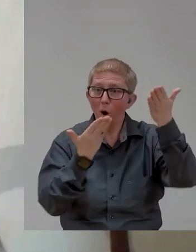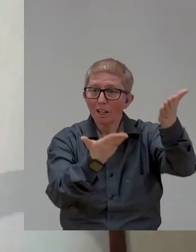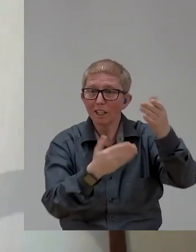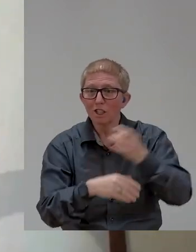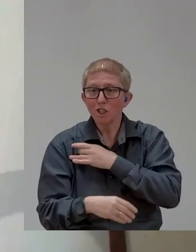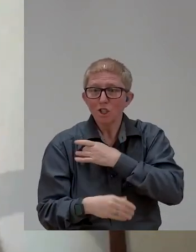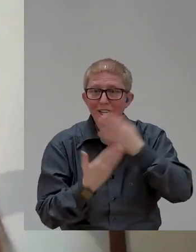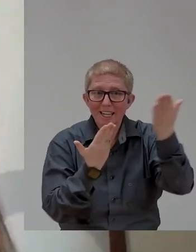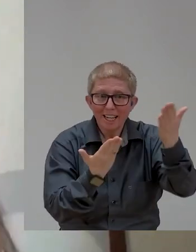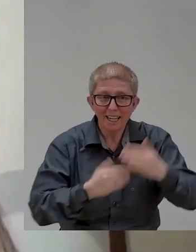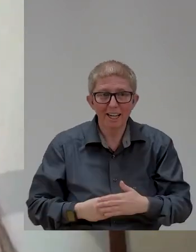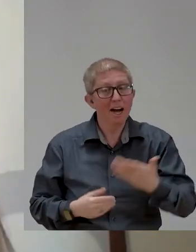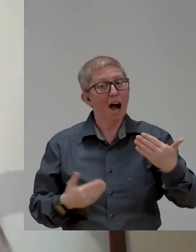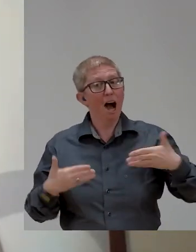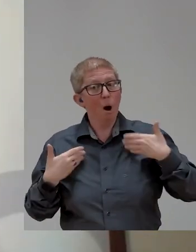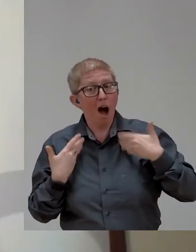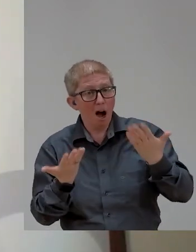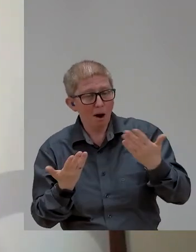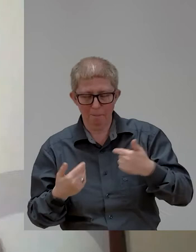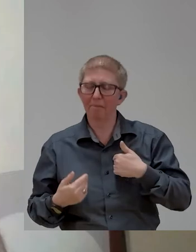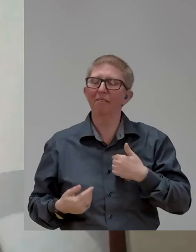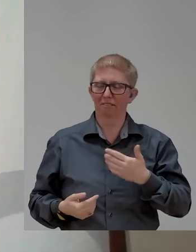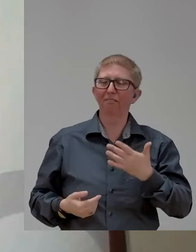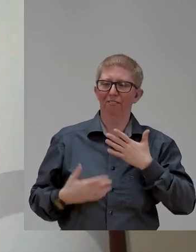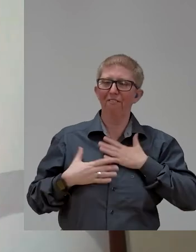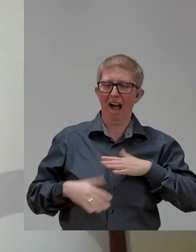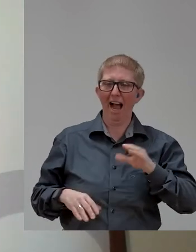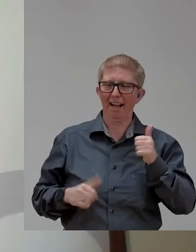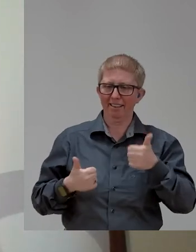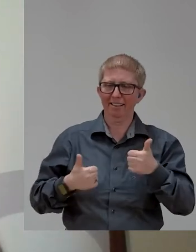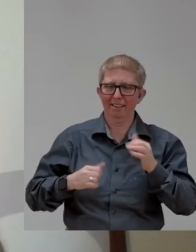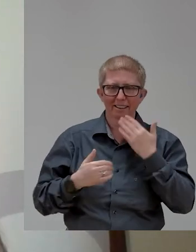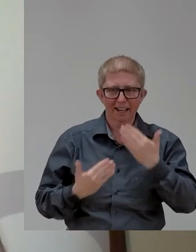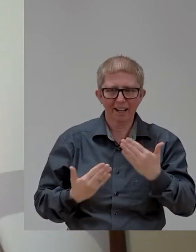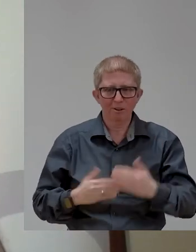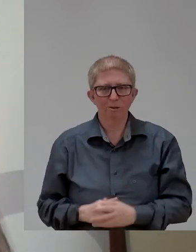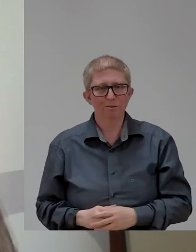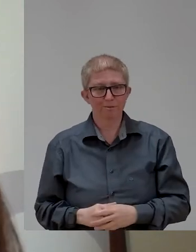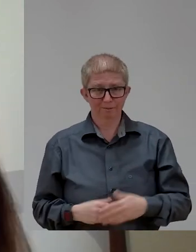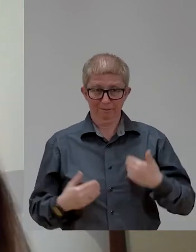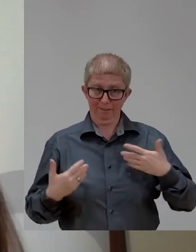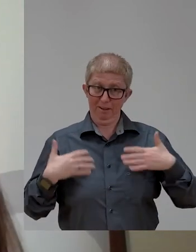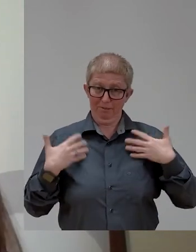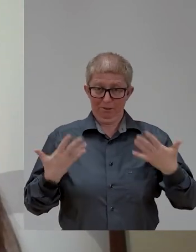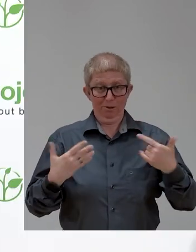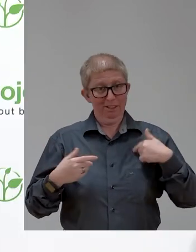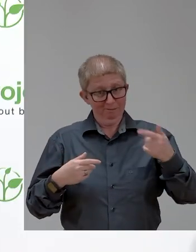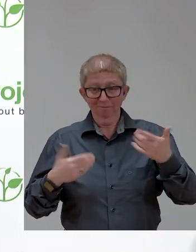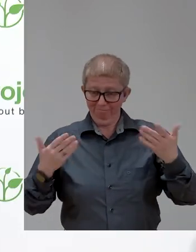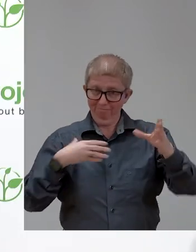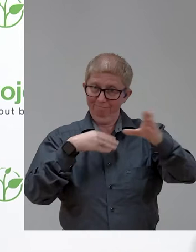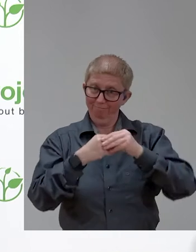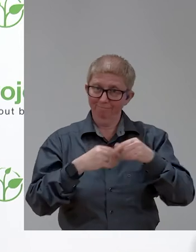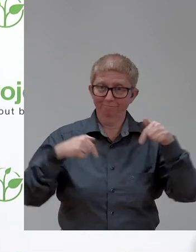I'm fine, Wilfred. Thank you very much for allow me to be here with you. Thank you for joining